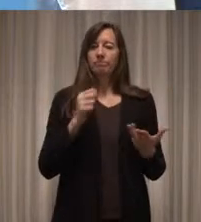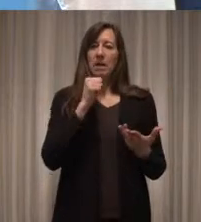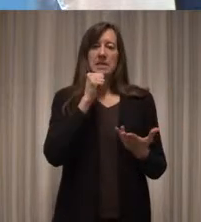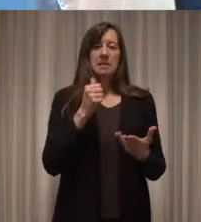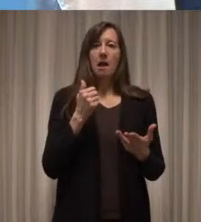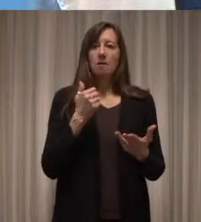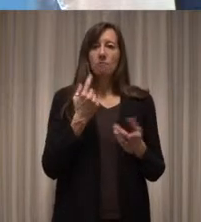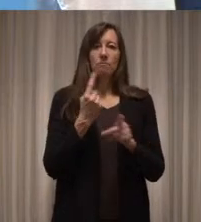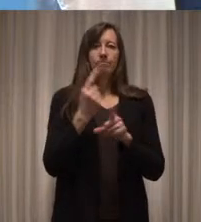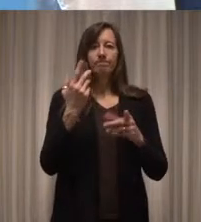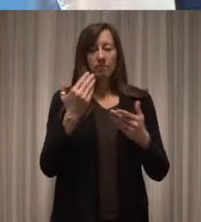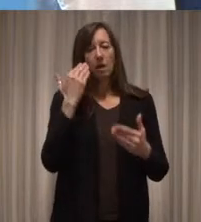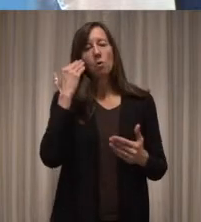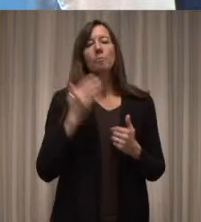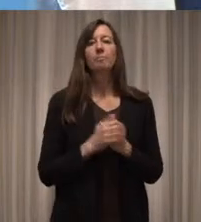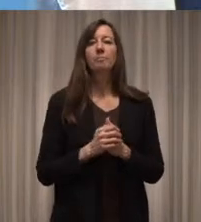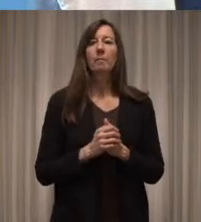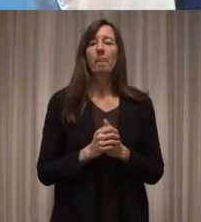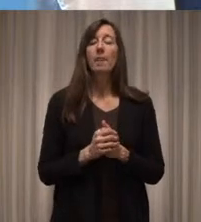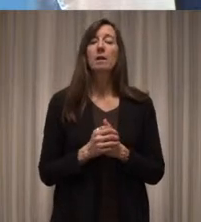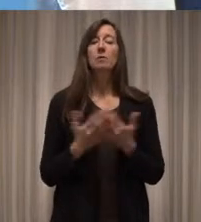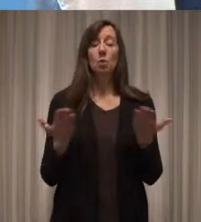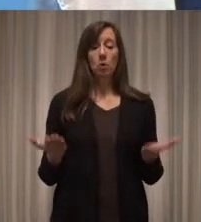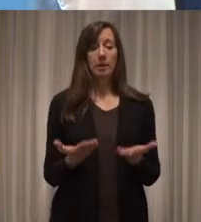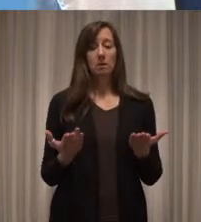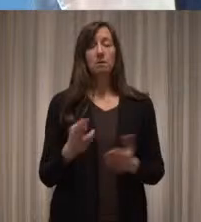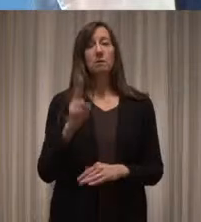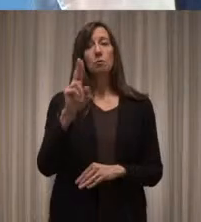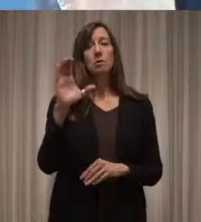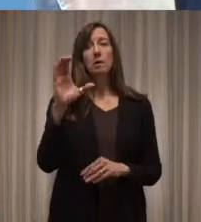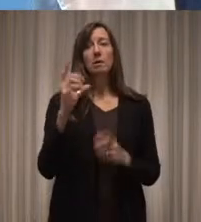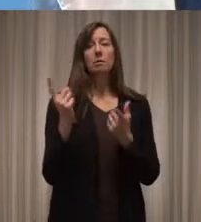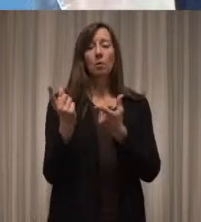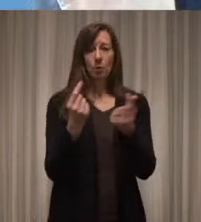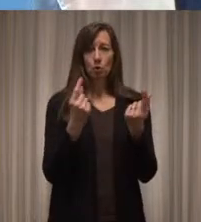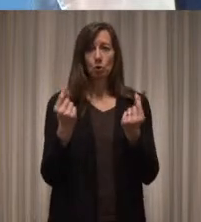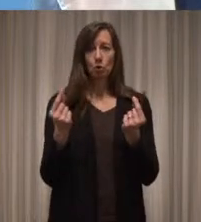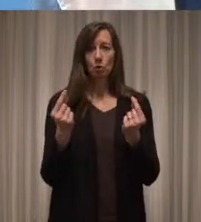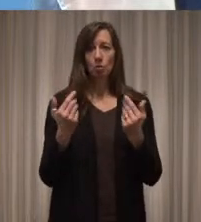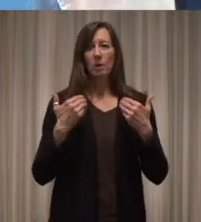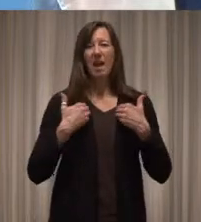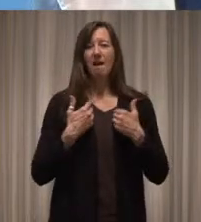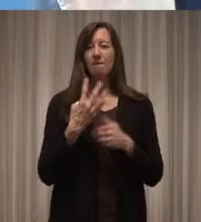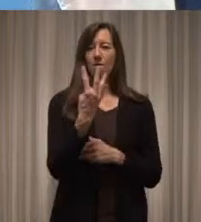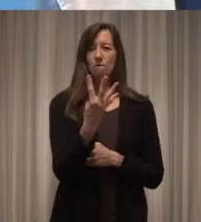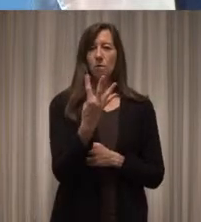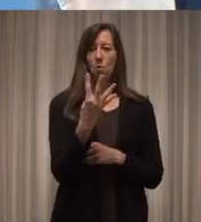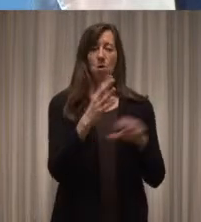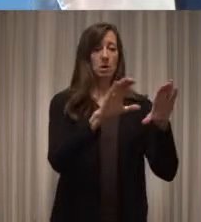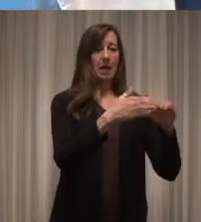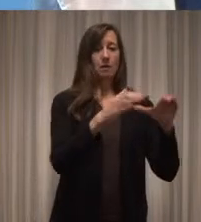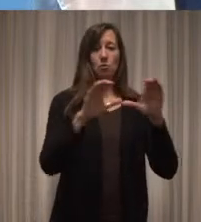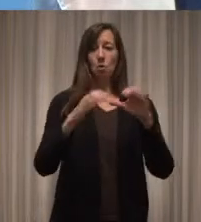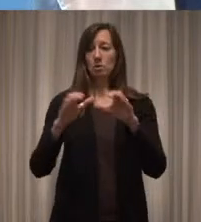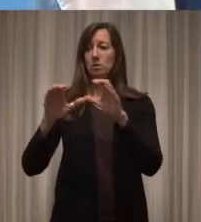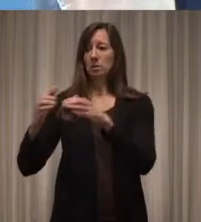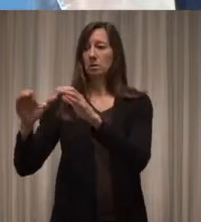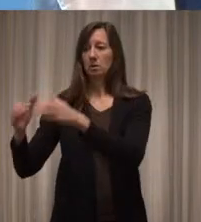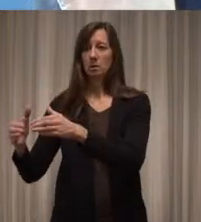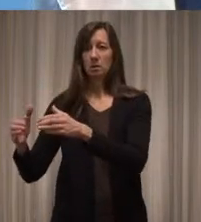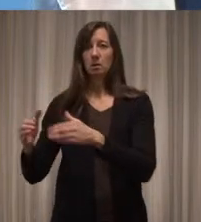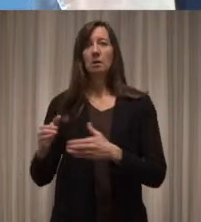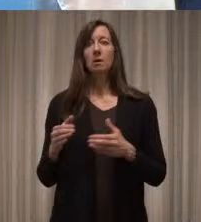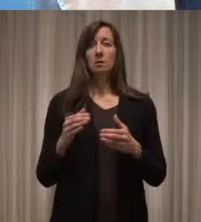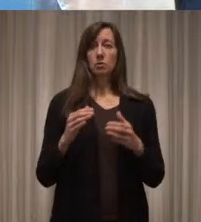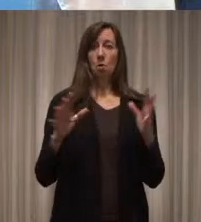is we've laid out 4 different categories, as I said, to take those 120,000 people and at least